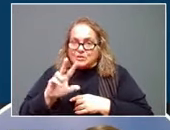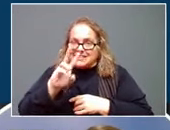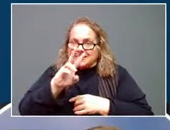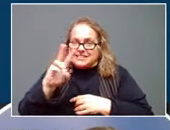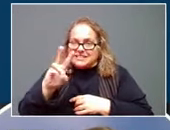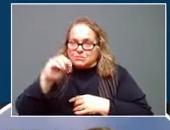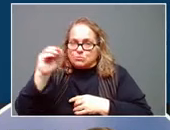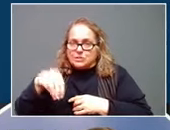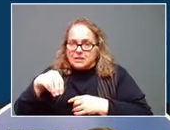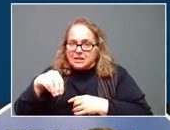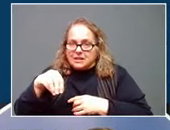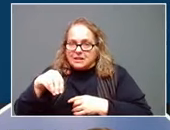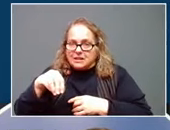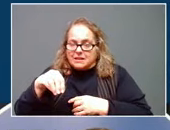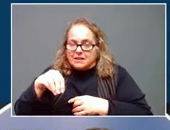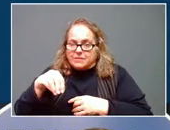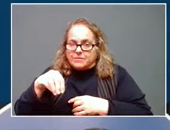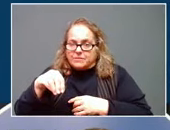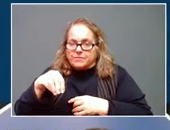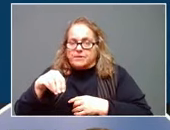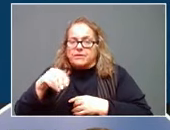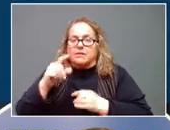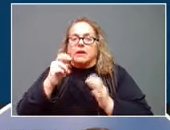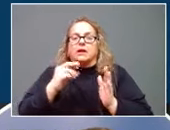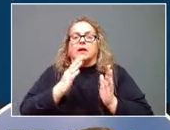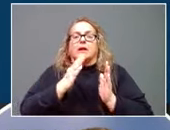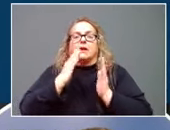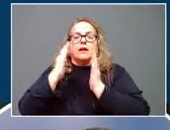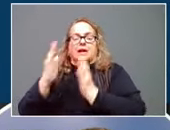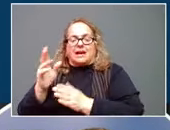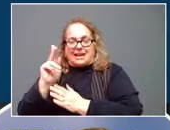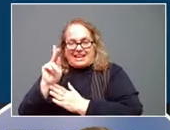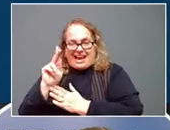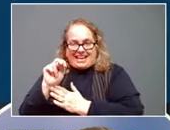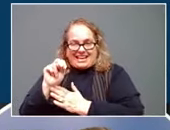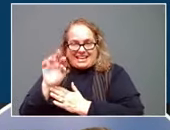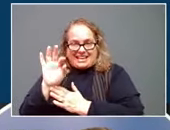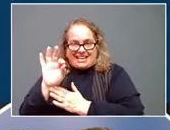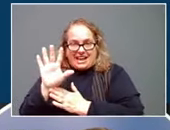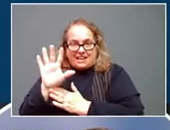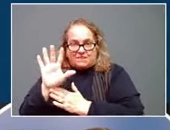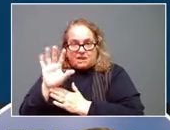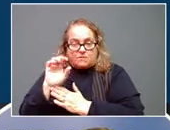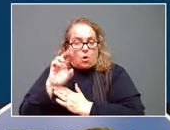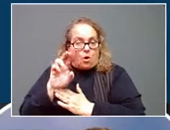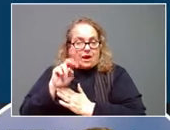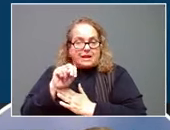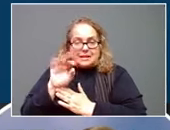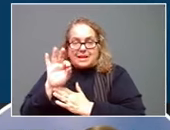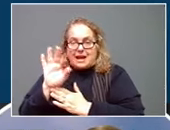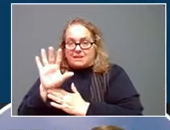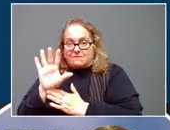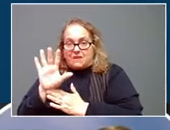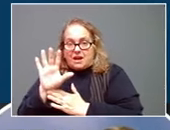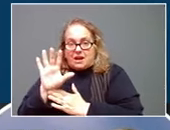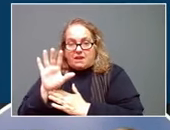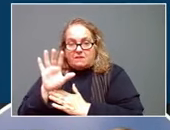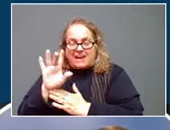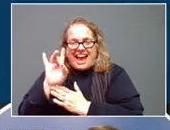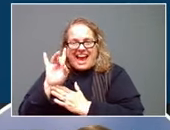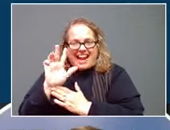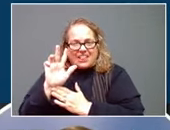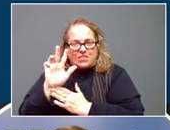odds, 66%. And then the KN95 or the N95 providing an